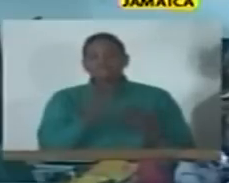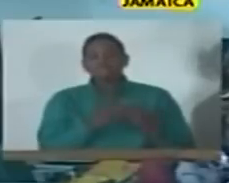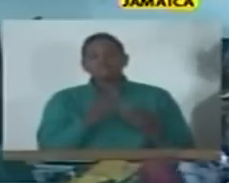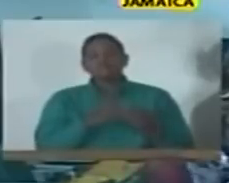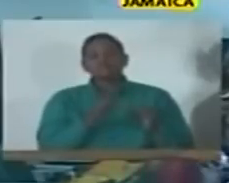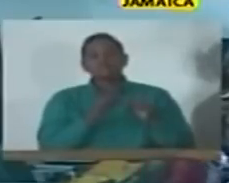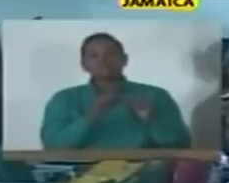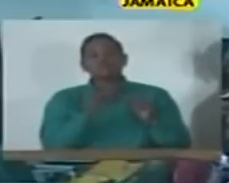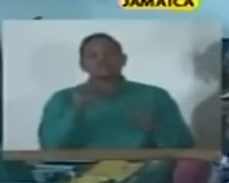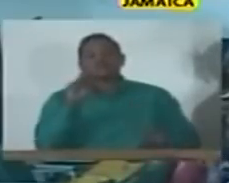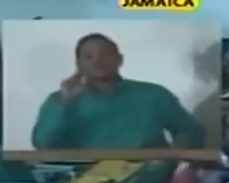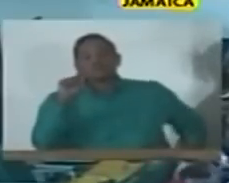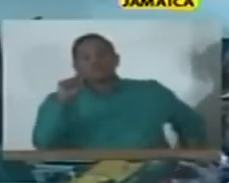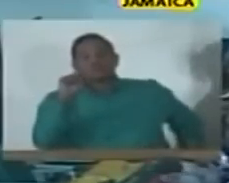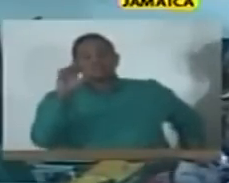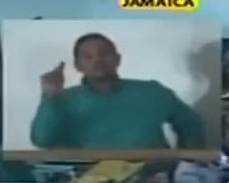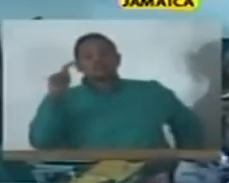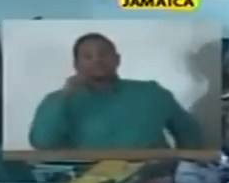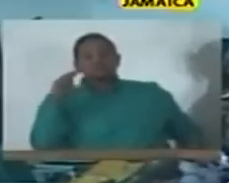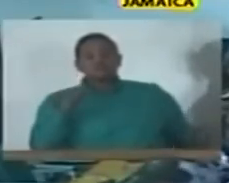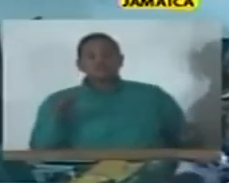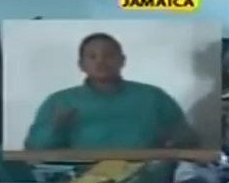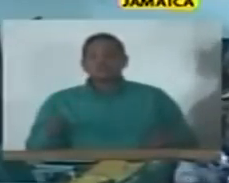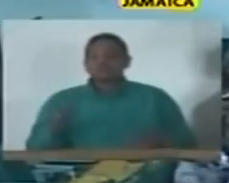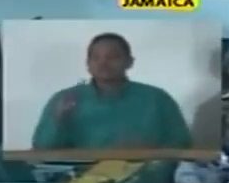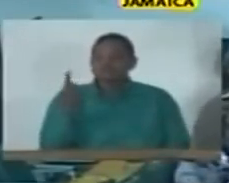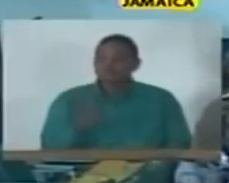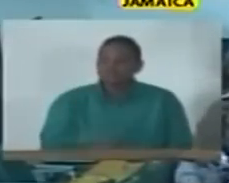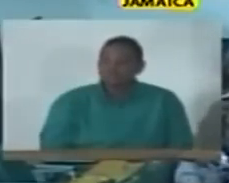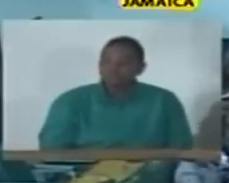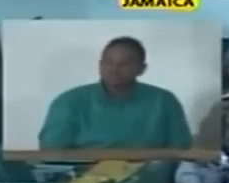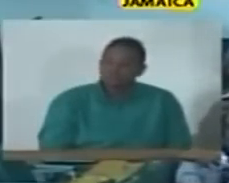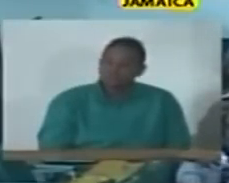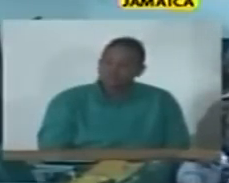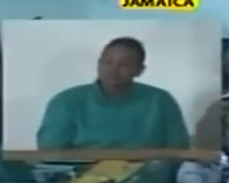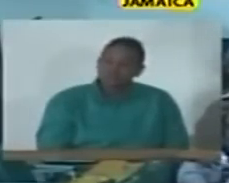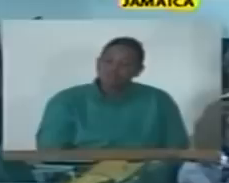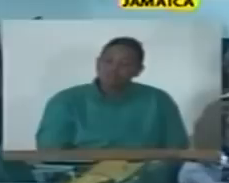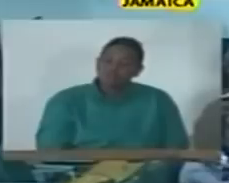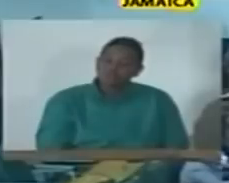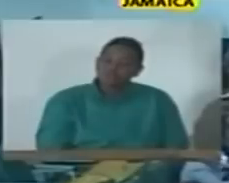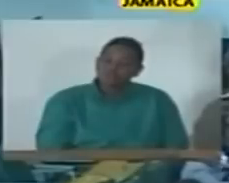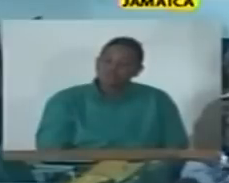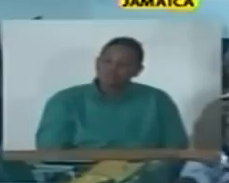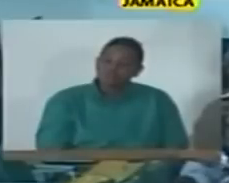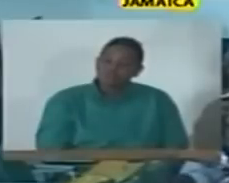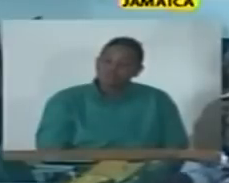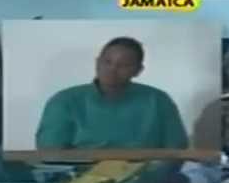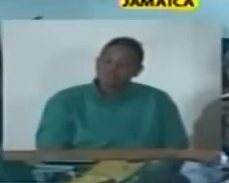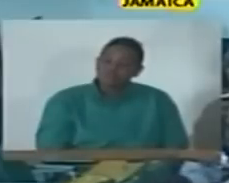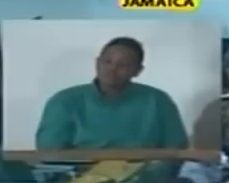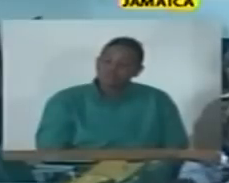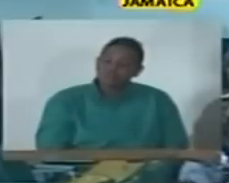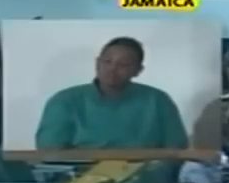of the Trust Act, maybe we could just glance at them first. Is there a problem with that?